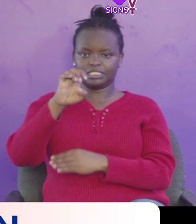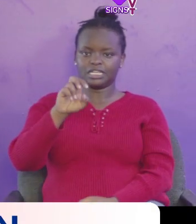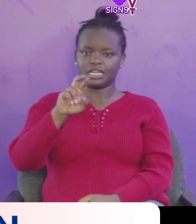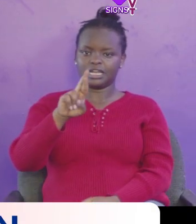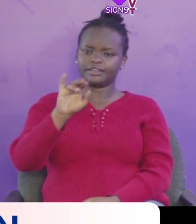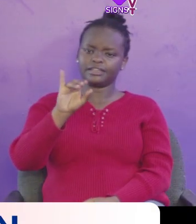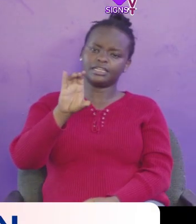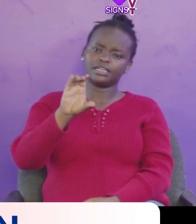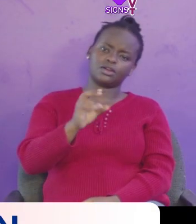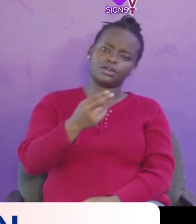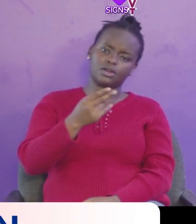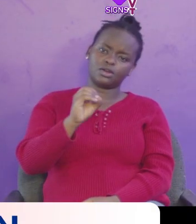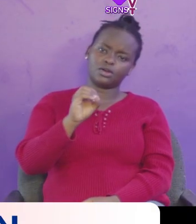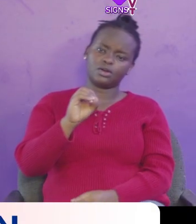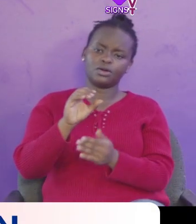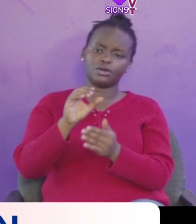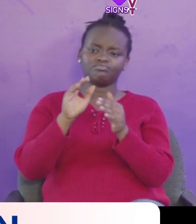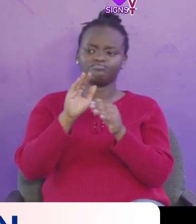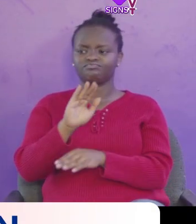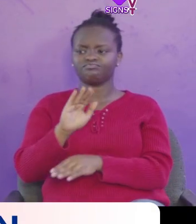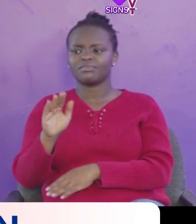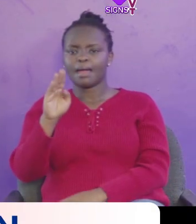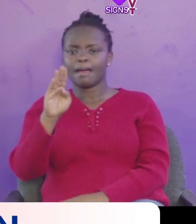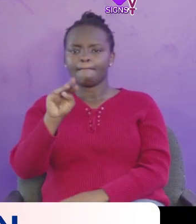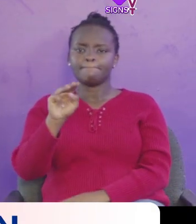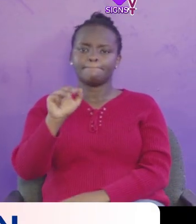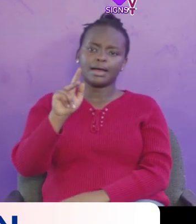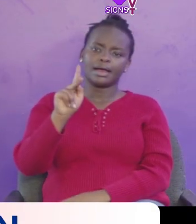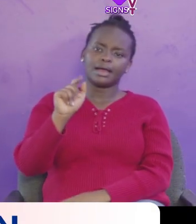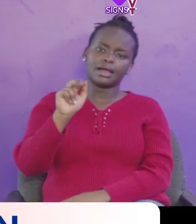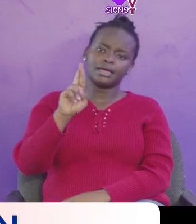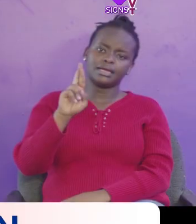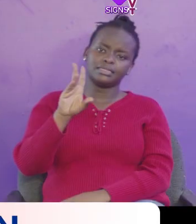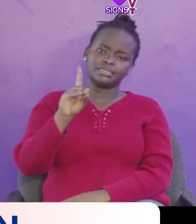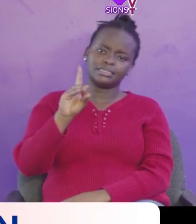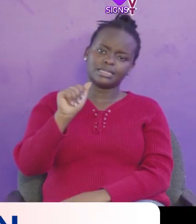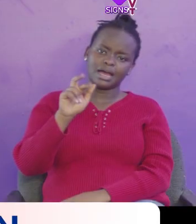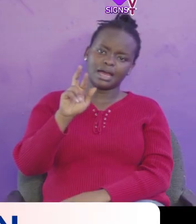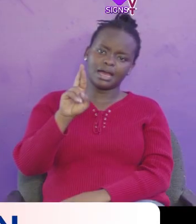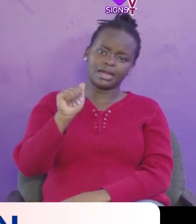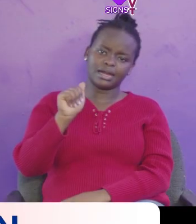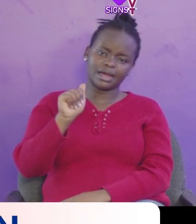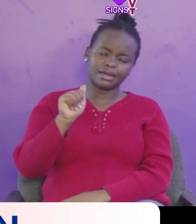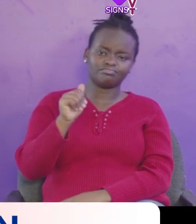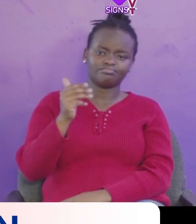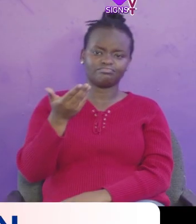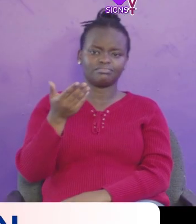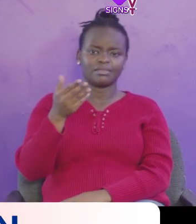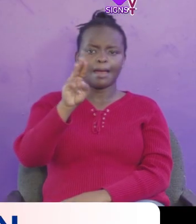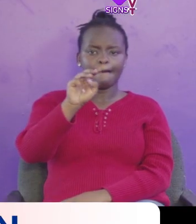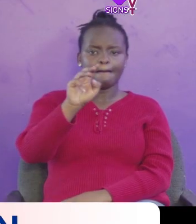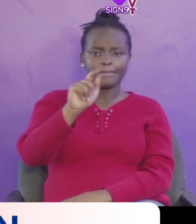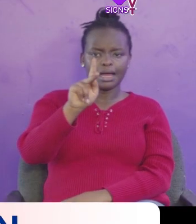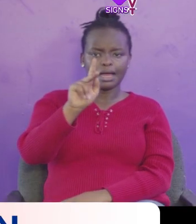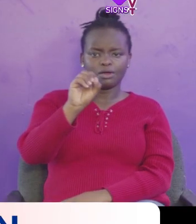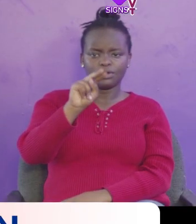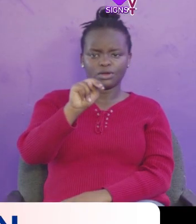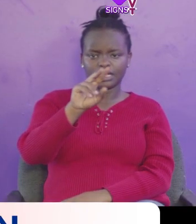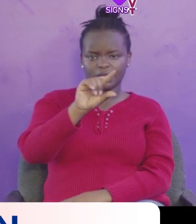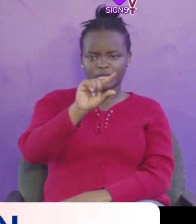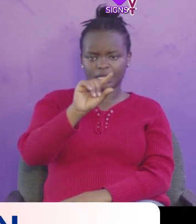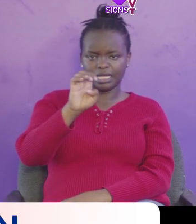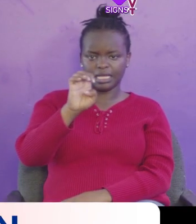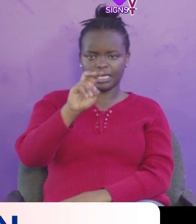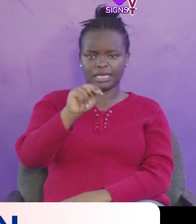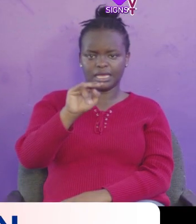Makadara. People are being told to vacate because Makongeni, you see. So, ilianza kama affordable houses.